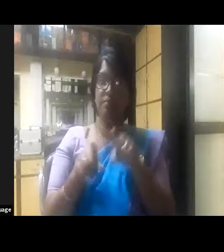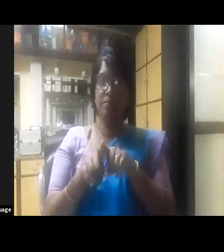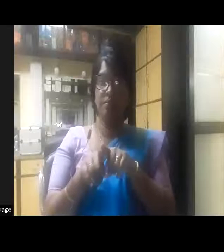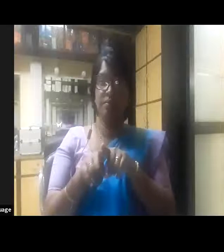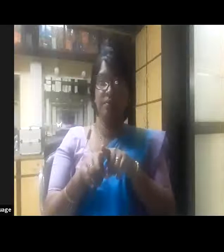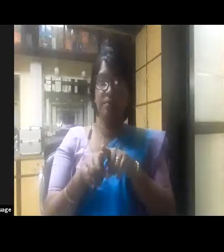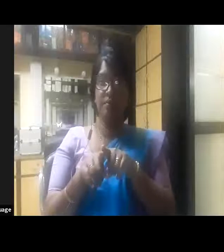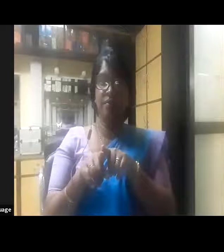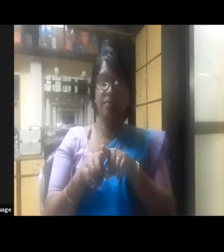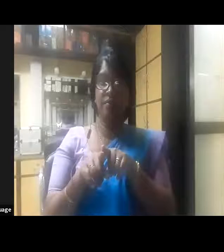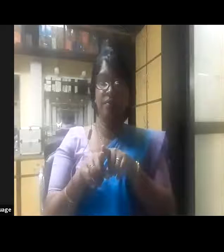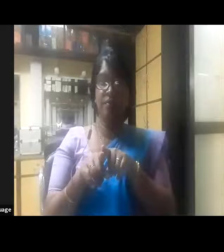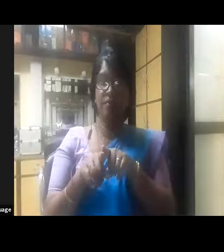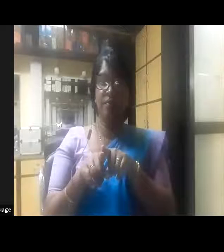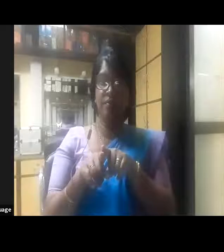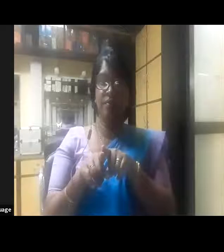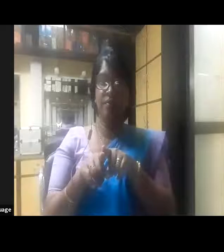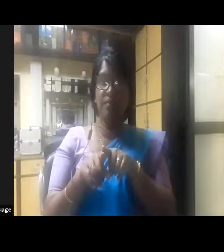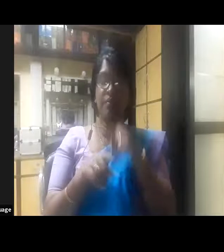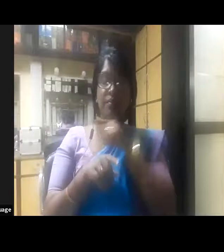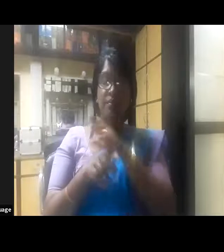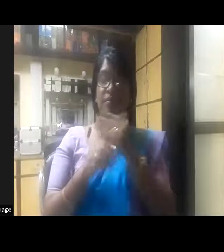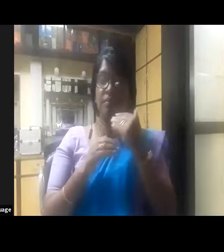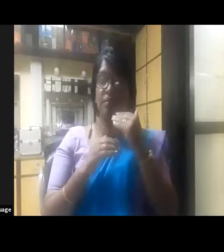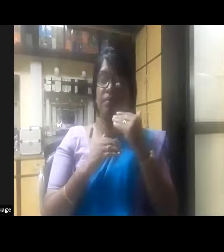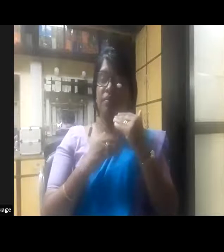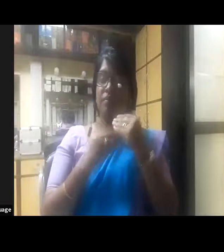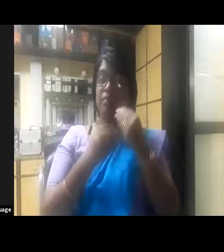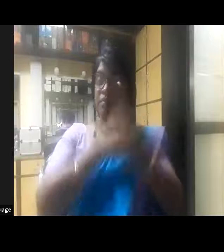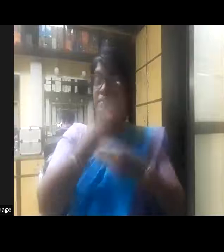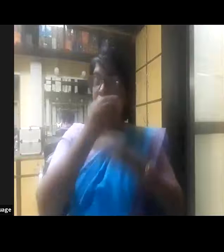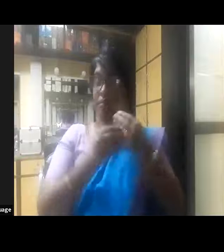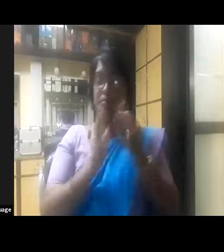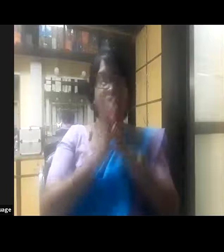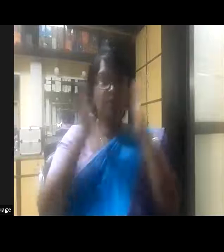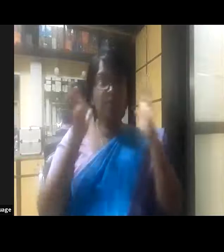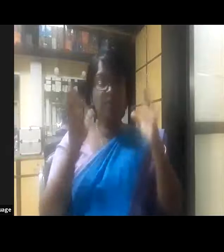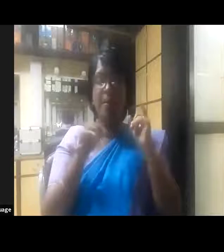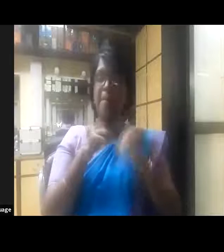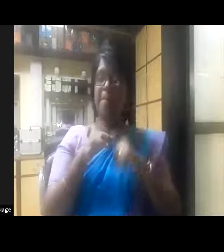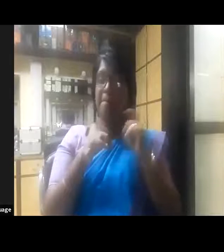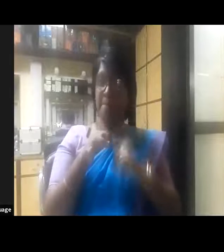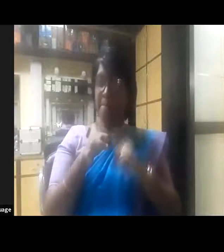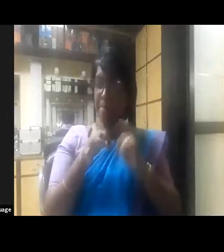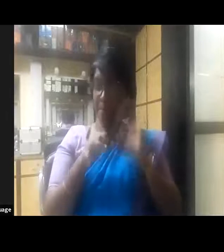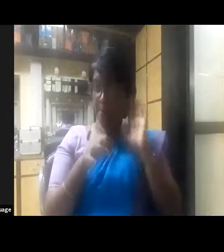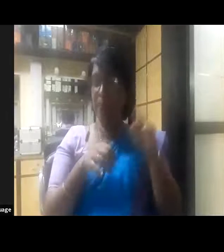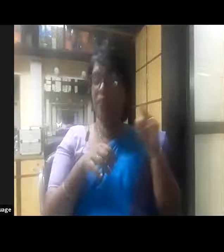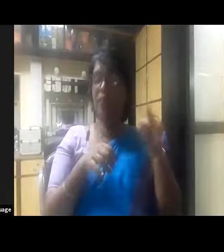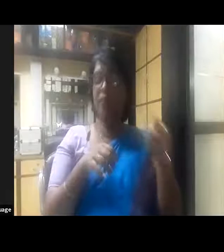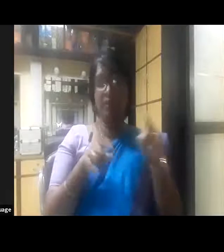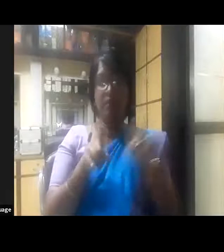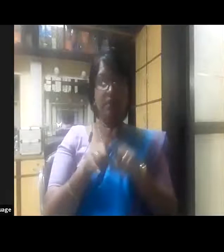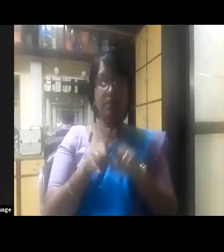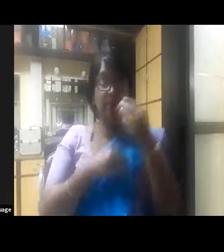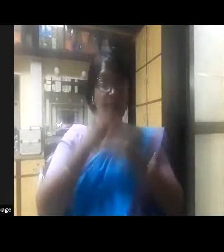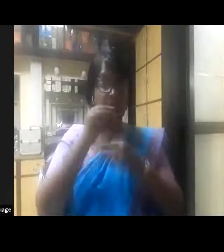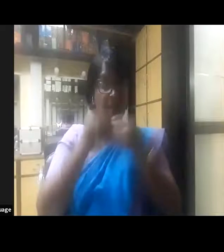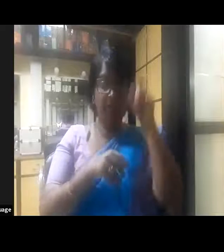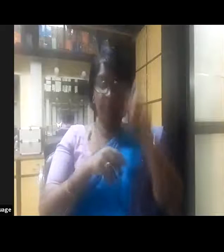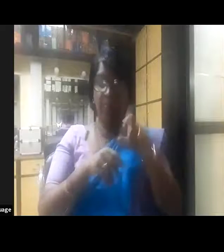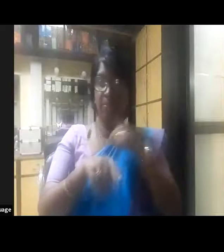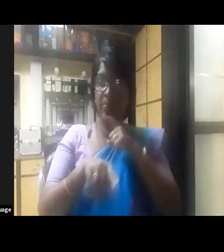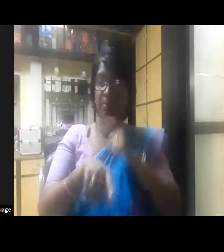supply chain industry and resulted in manufacturers not receiving their raw materials on time, thereby affecting production and